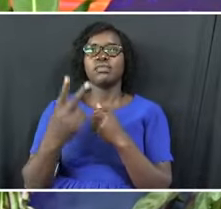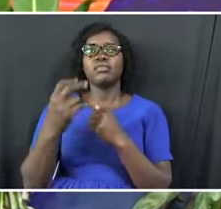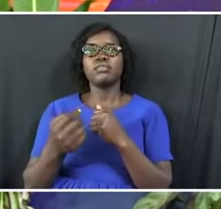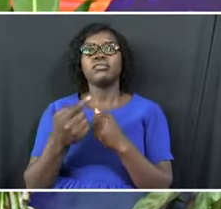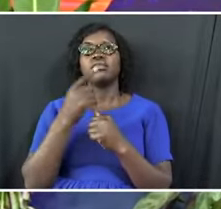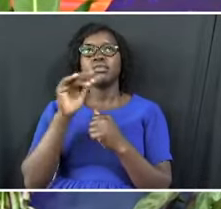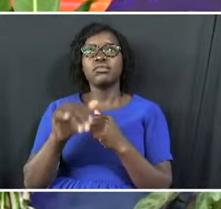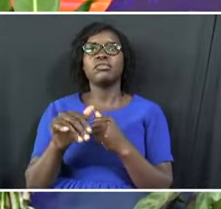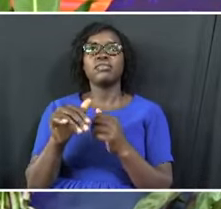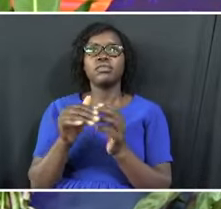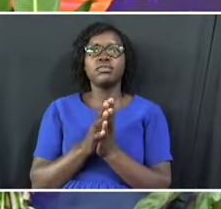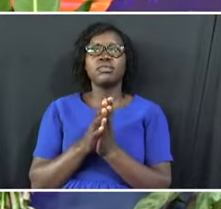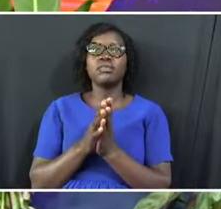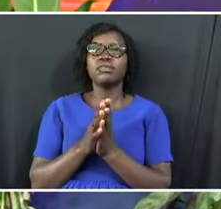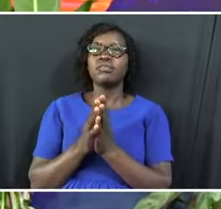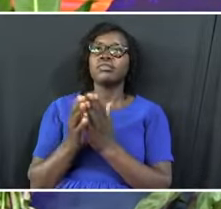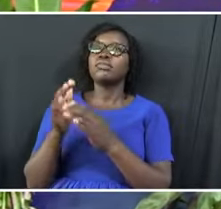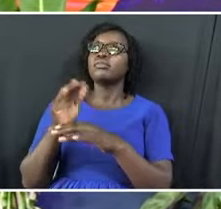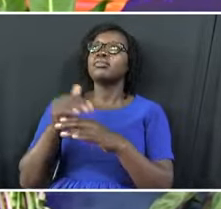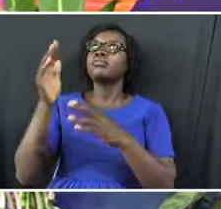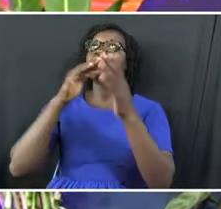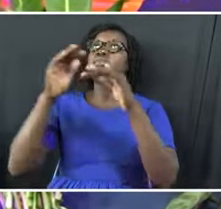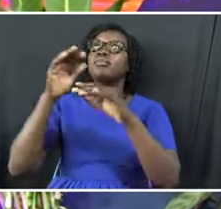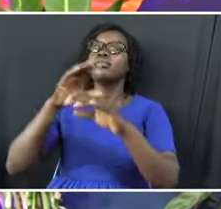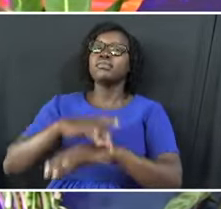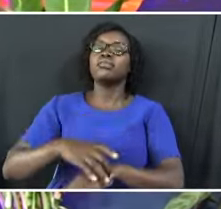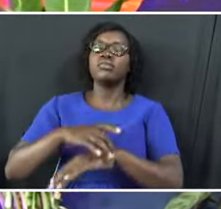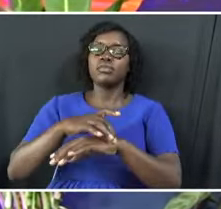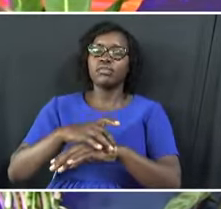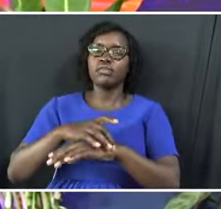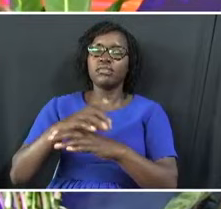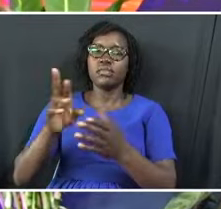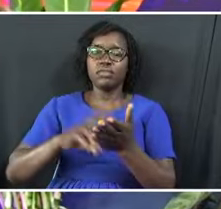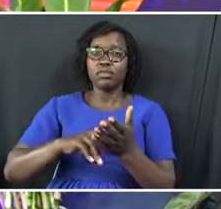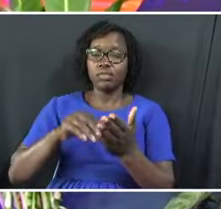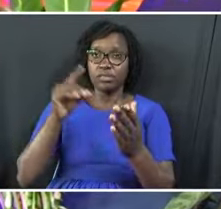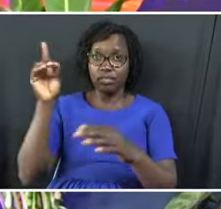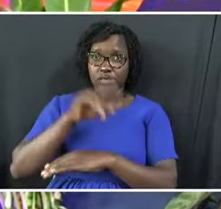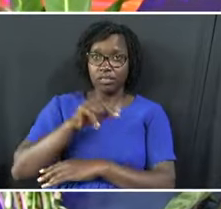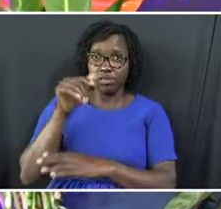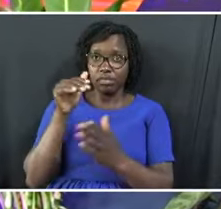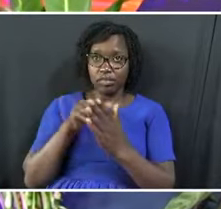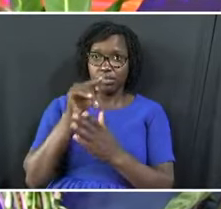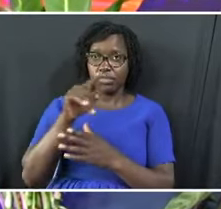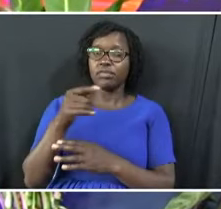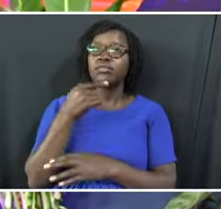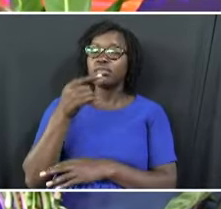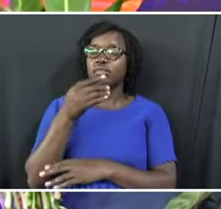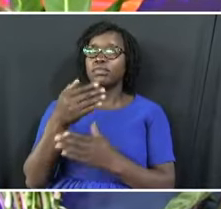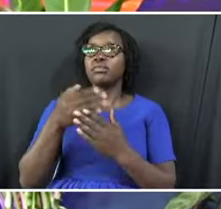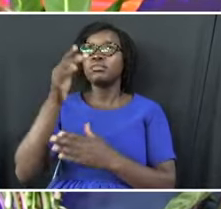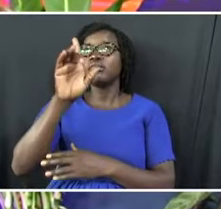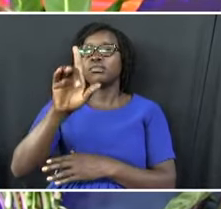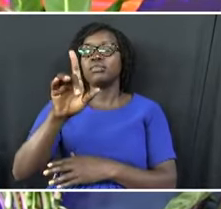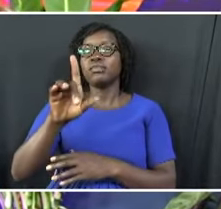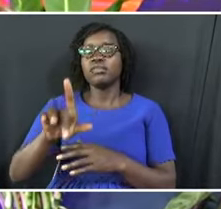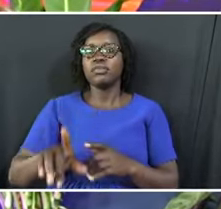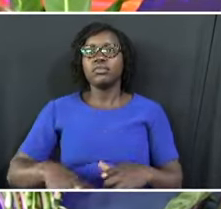I call heaven and earth to record this day against you, that I have set before you life and